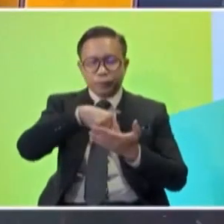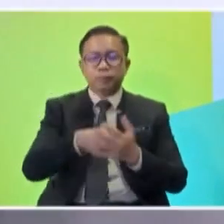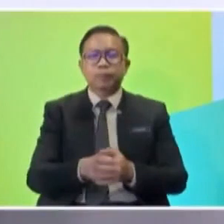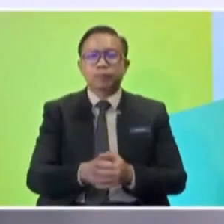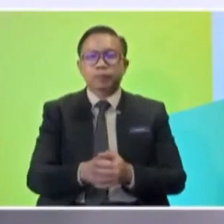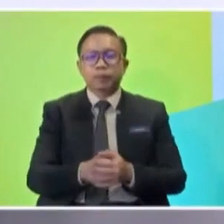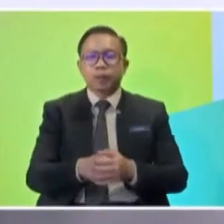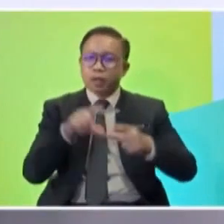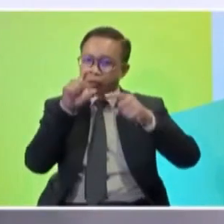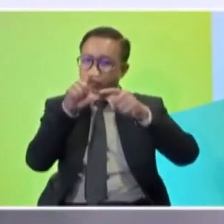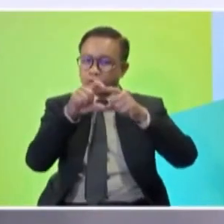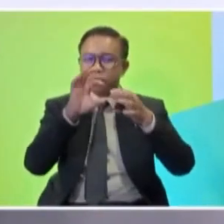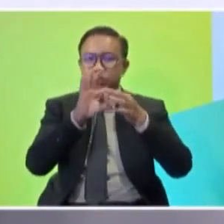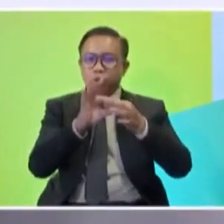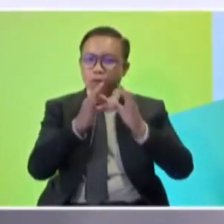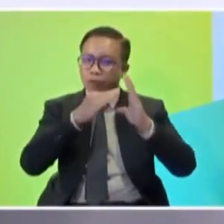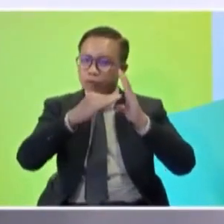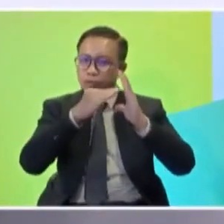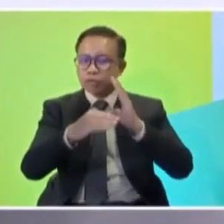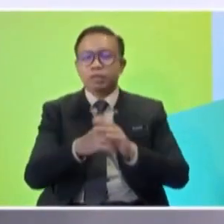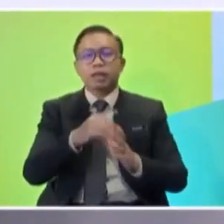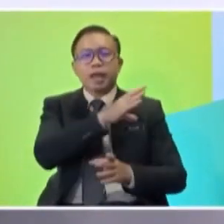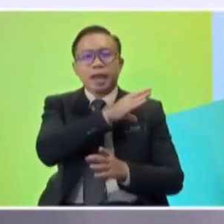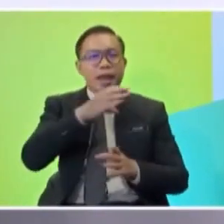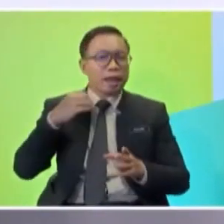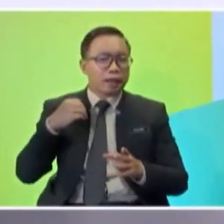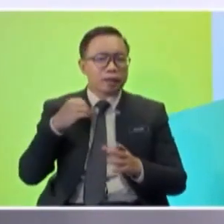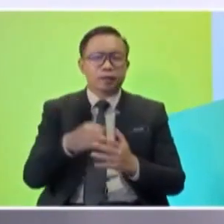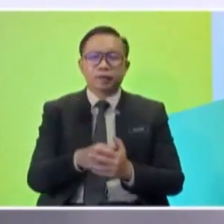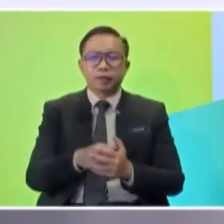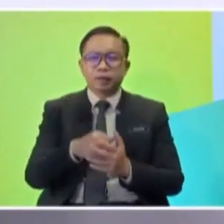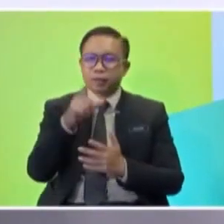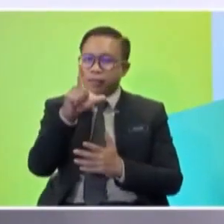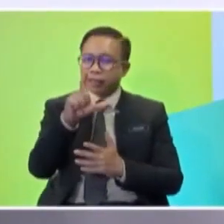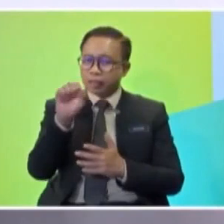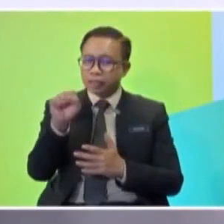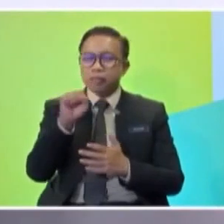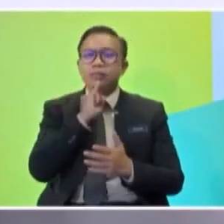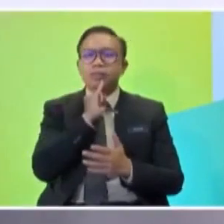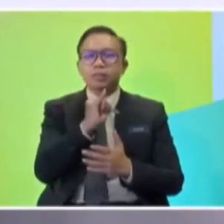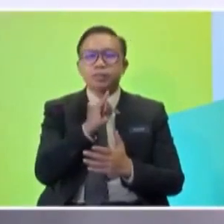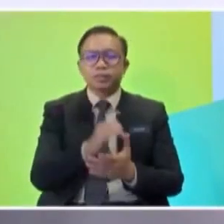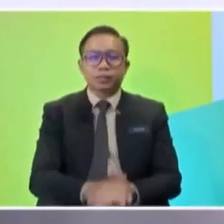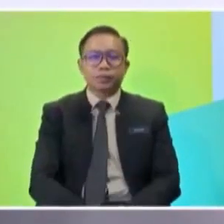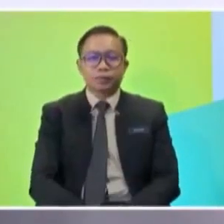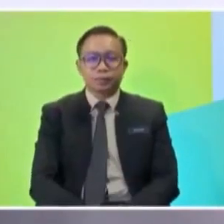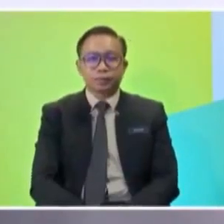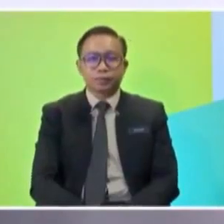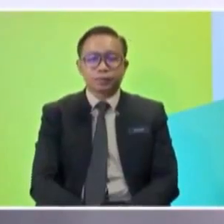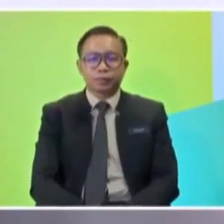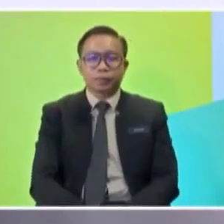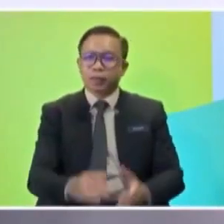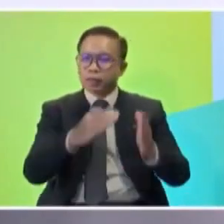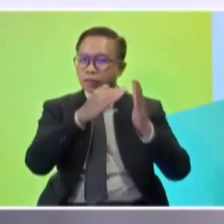learn division of fraction today and the learning skill for today is, you can have a look at the slide. Okay.